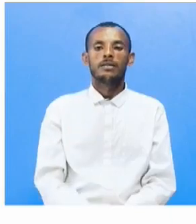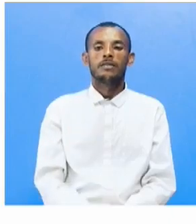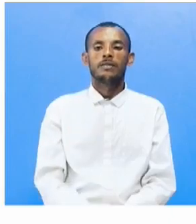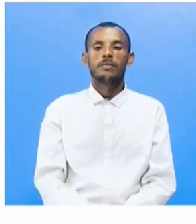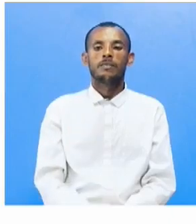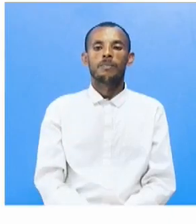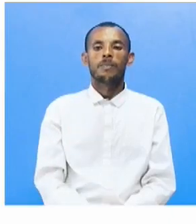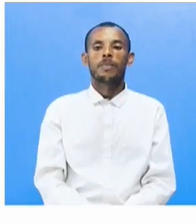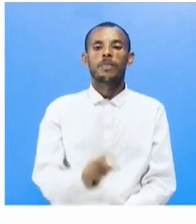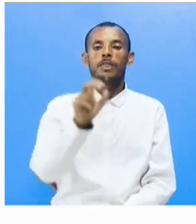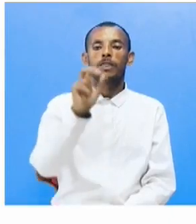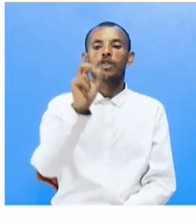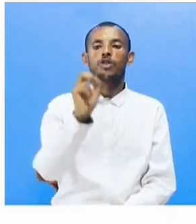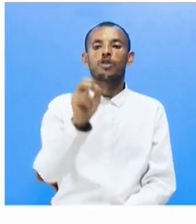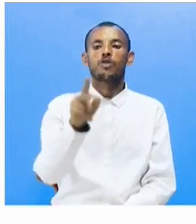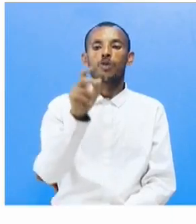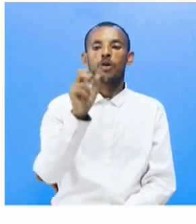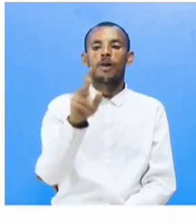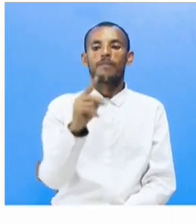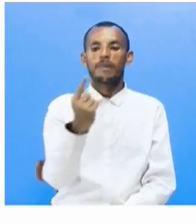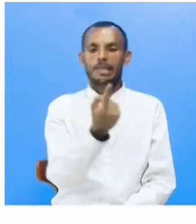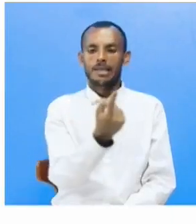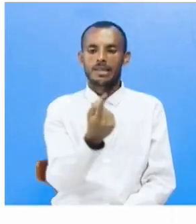12 each.